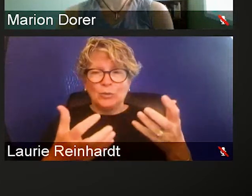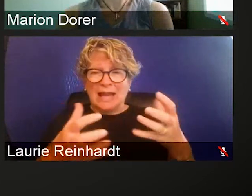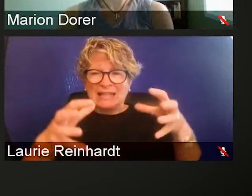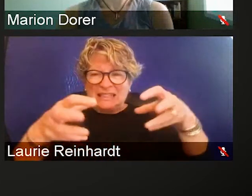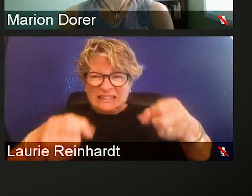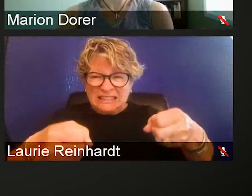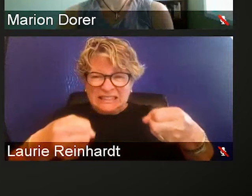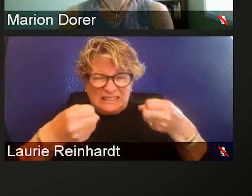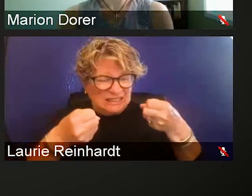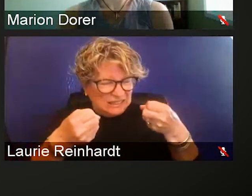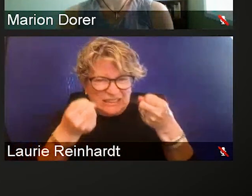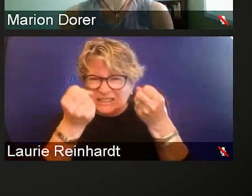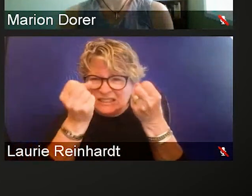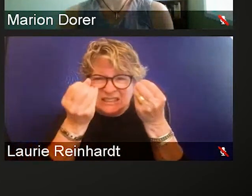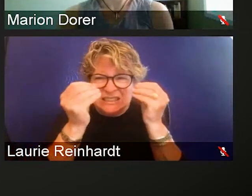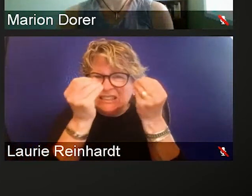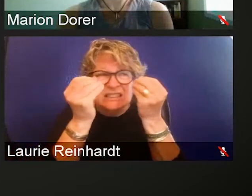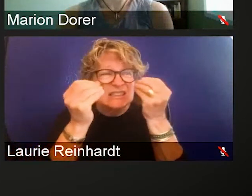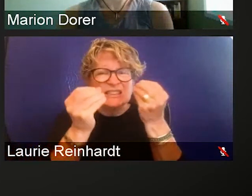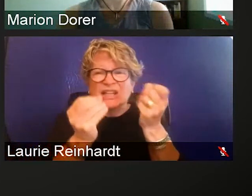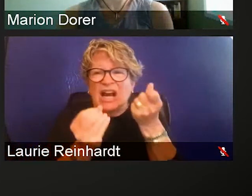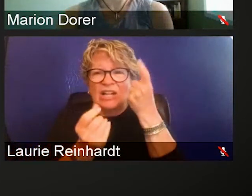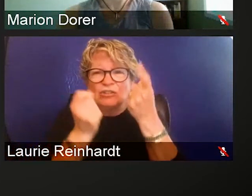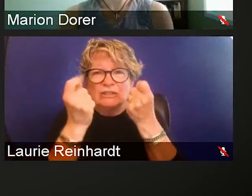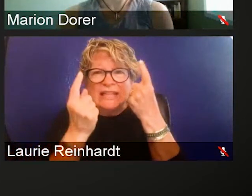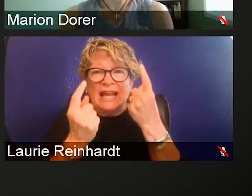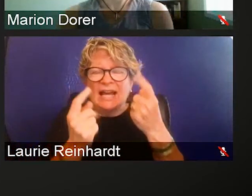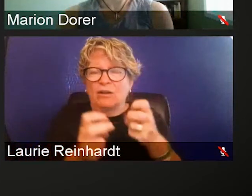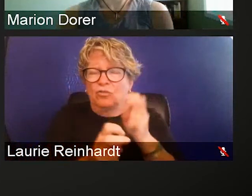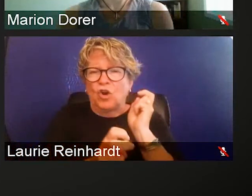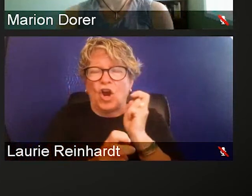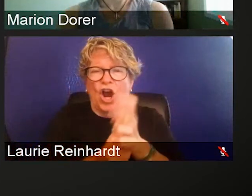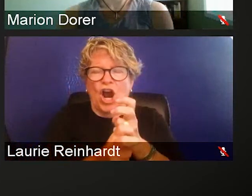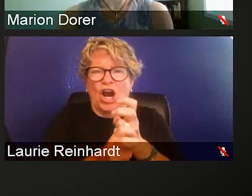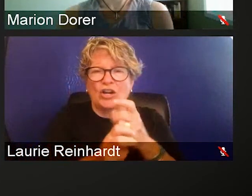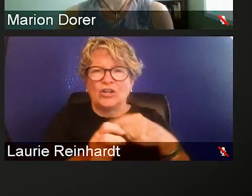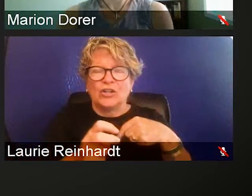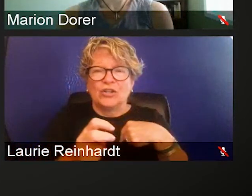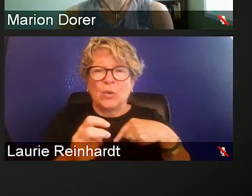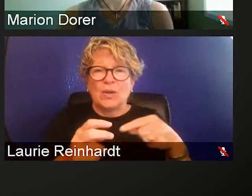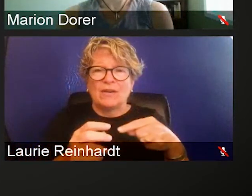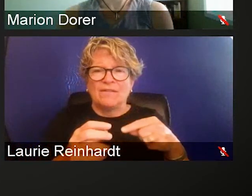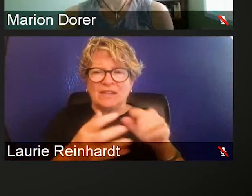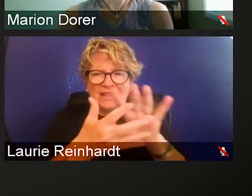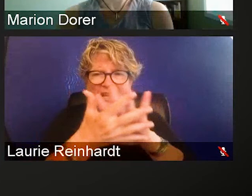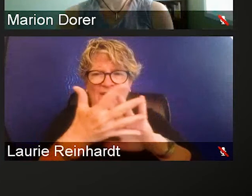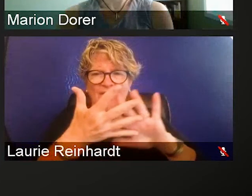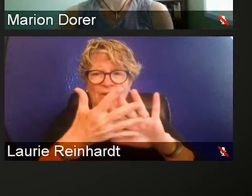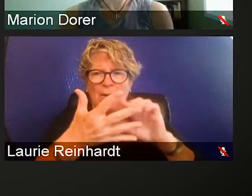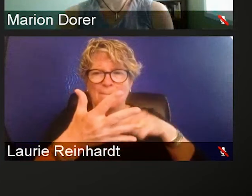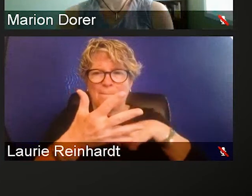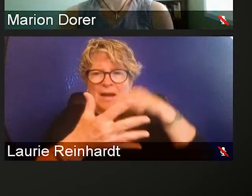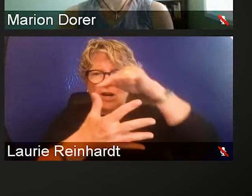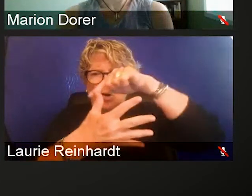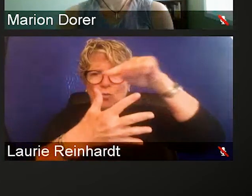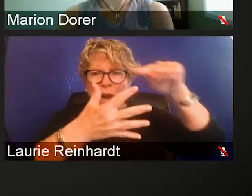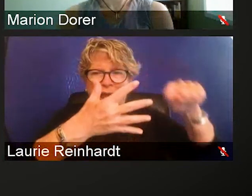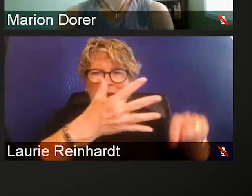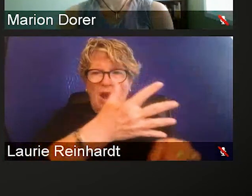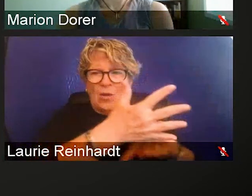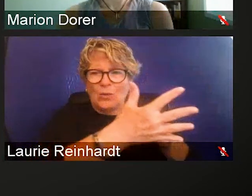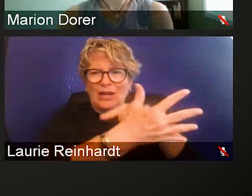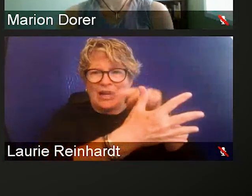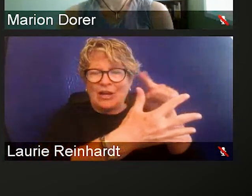by absolutely defining the edges, it provides a way for us to hold on to something tangible and